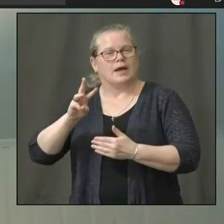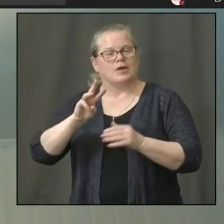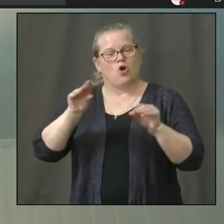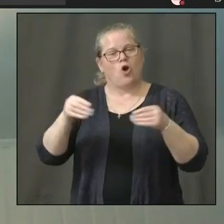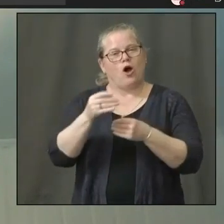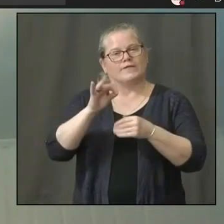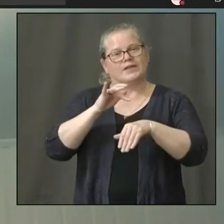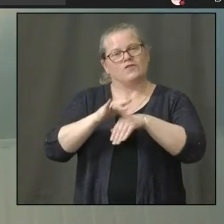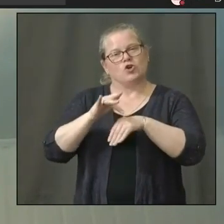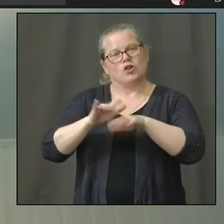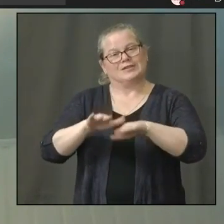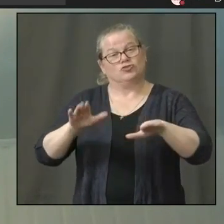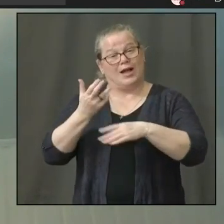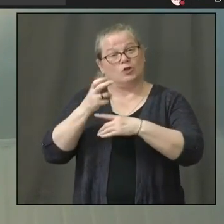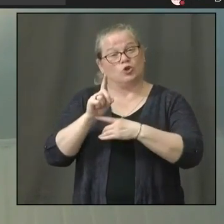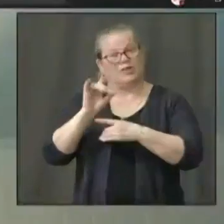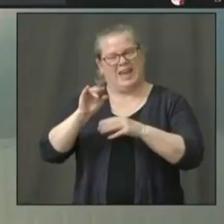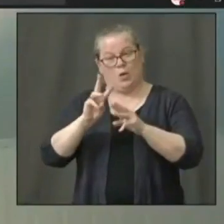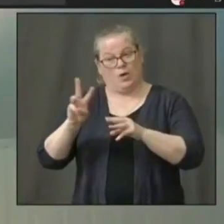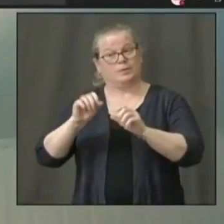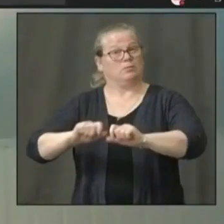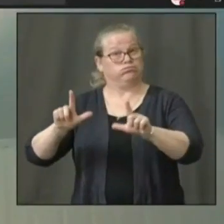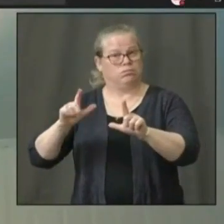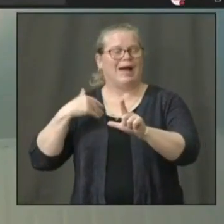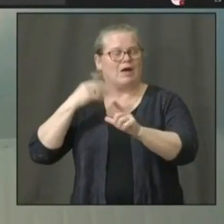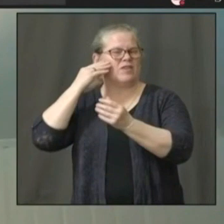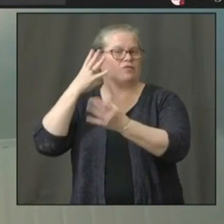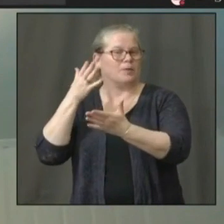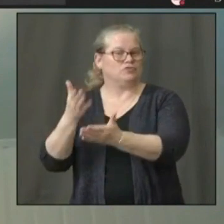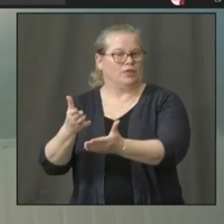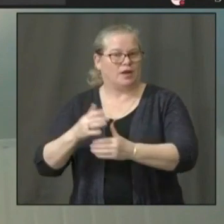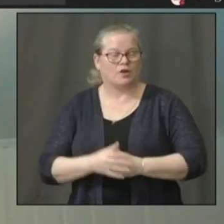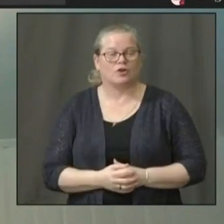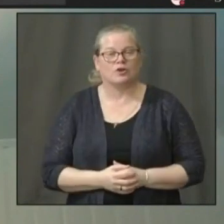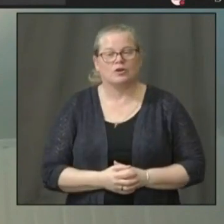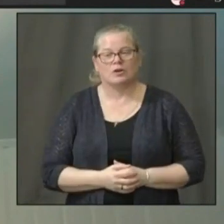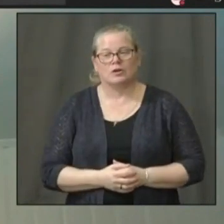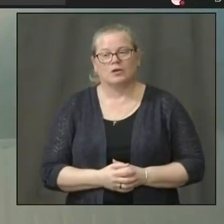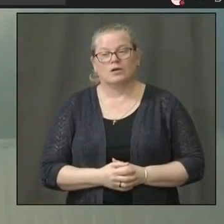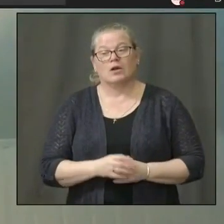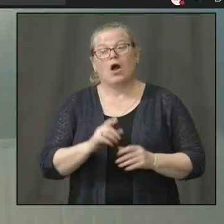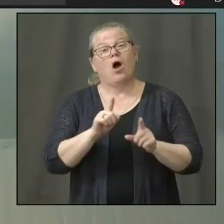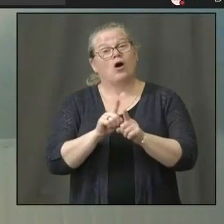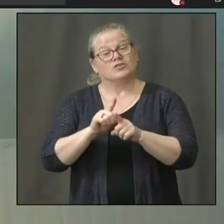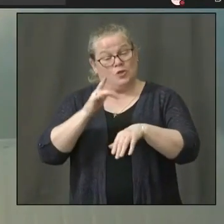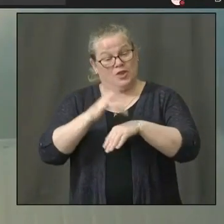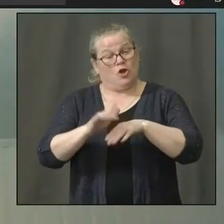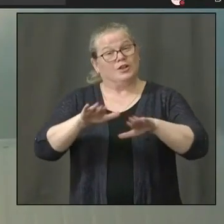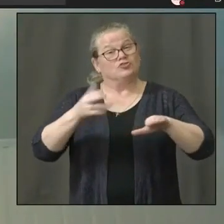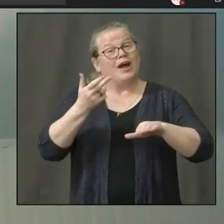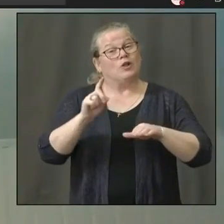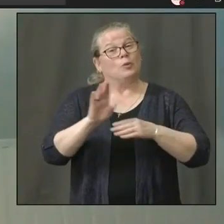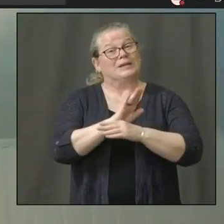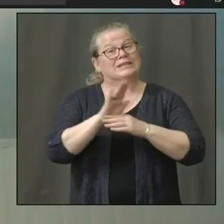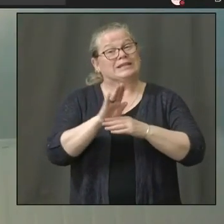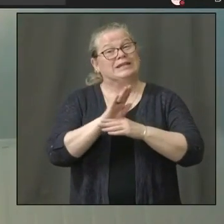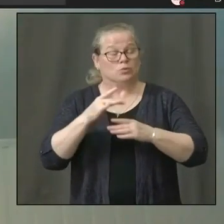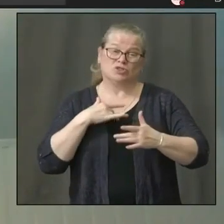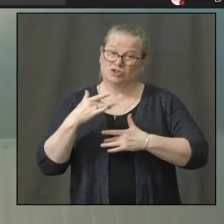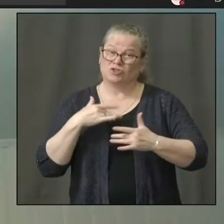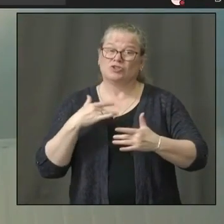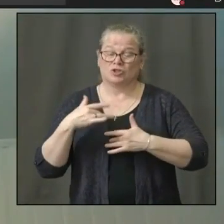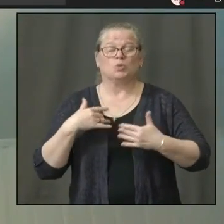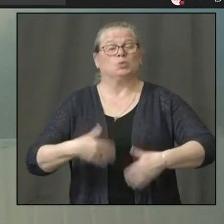Early Childhood. We're also really concerned about our early childhood businesses. Many of them have had to